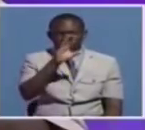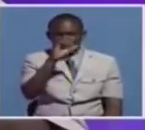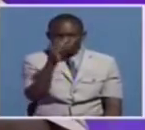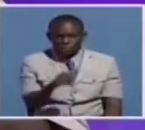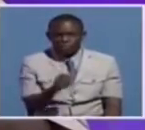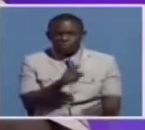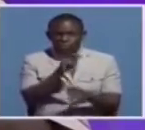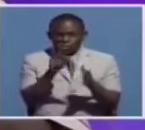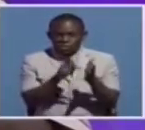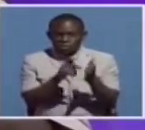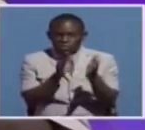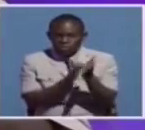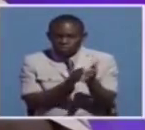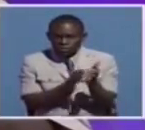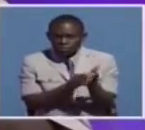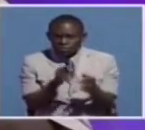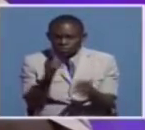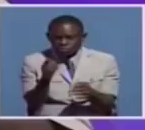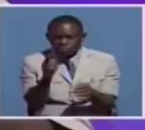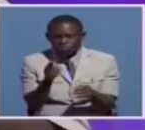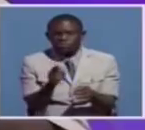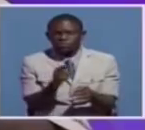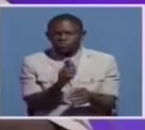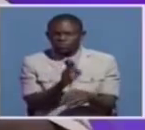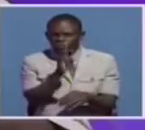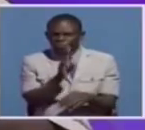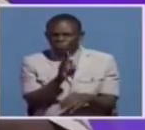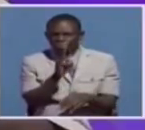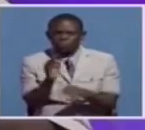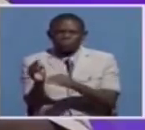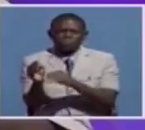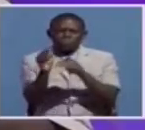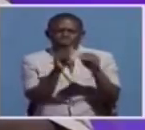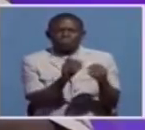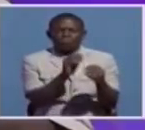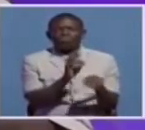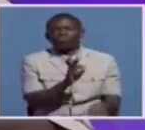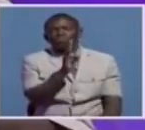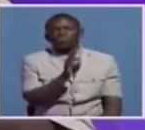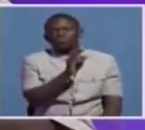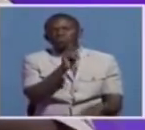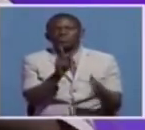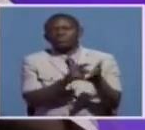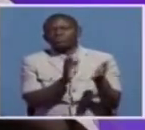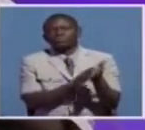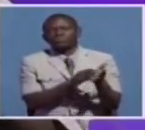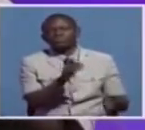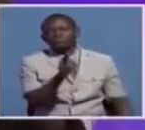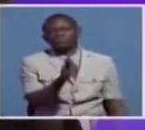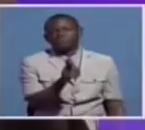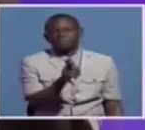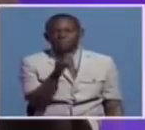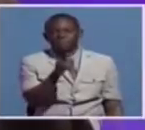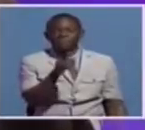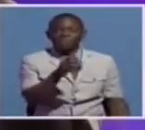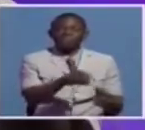into Woodlands Woodlands Primary School that time, that was called. And then it was a school for white